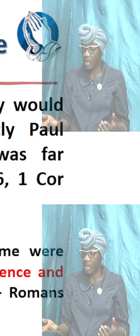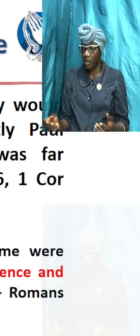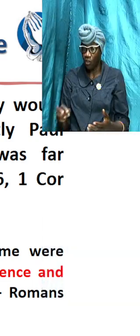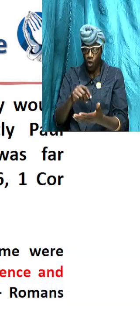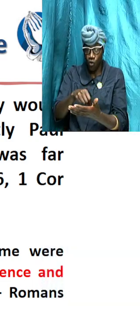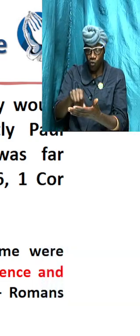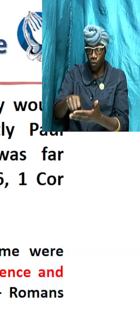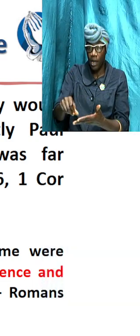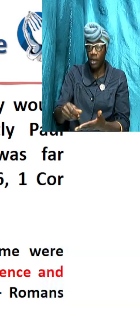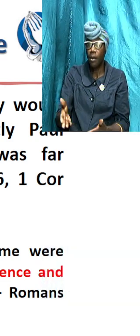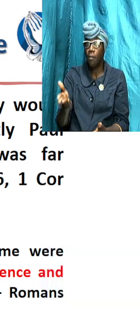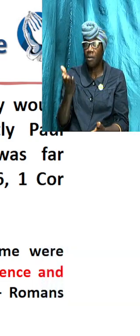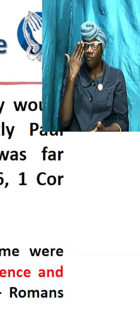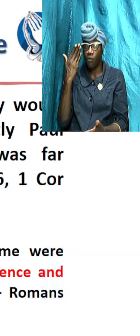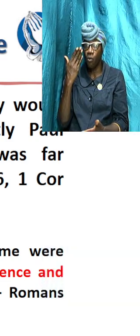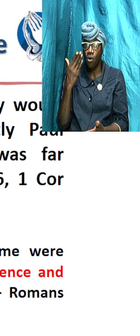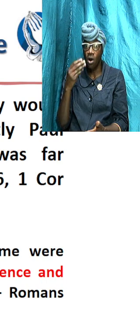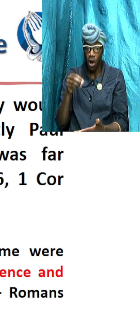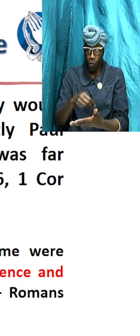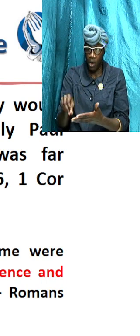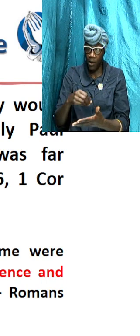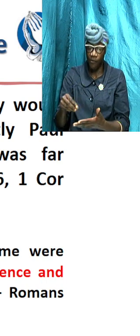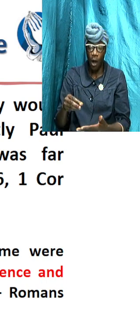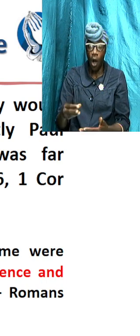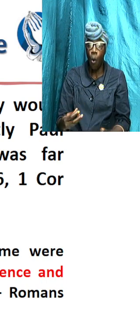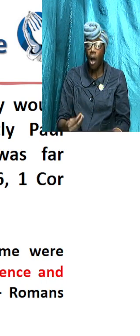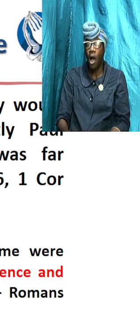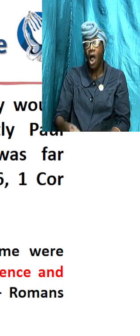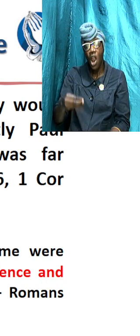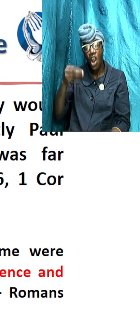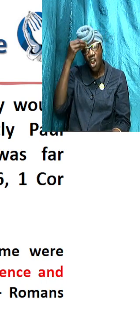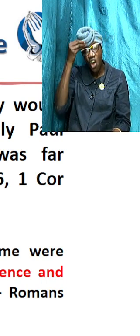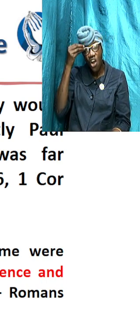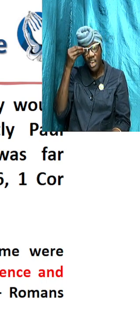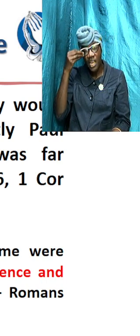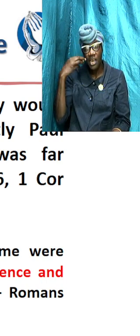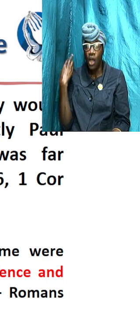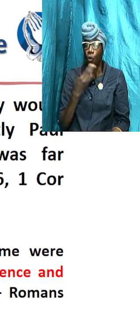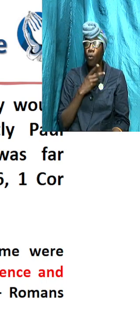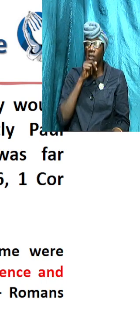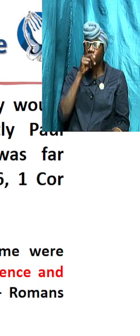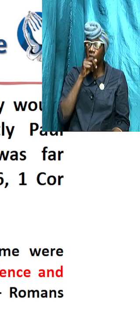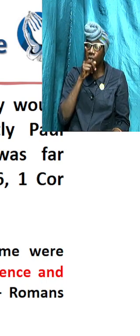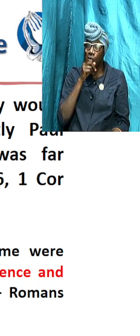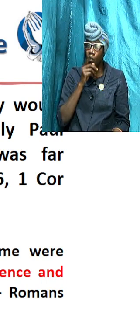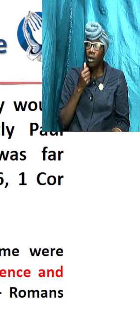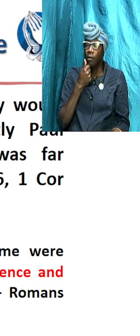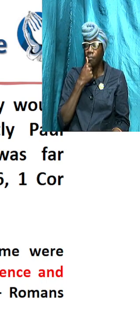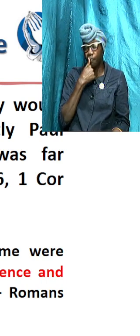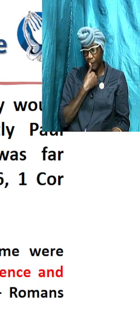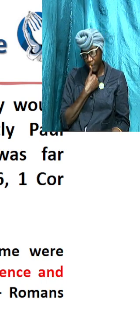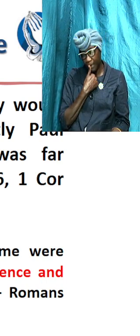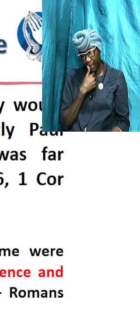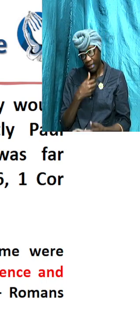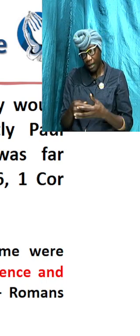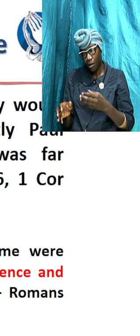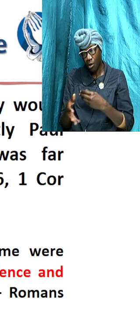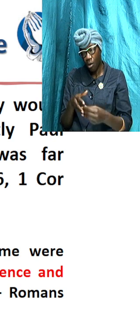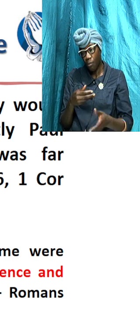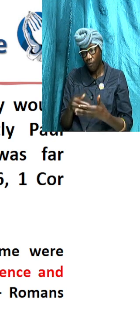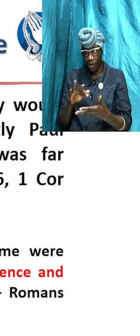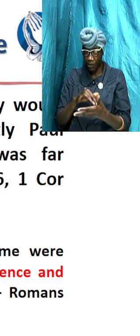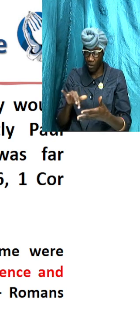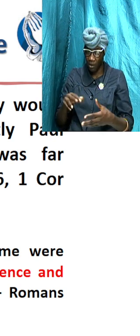written for our learning, that we through patience and compass of the scriptures might have